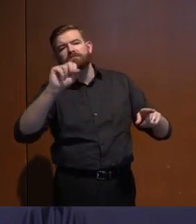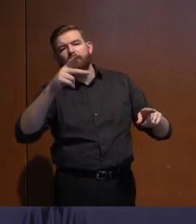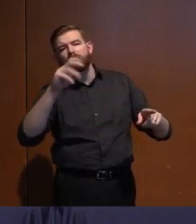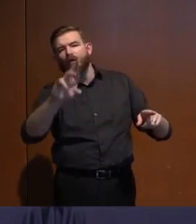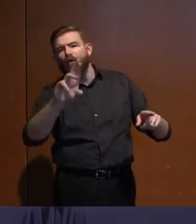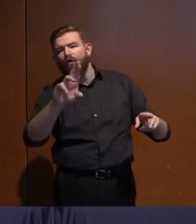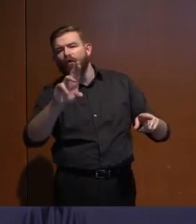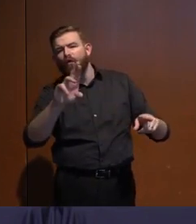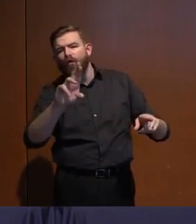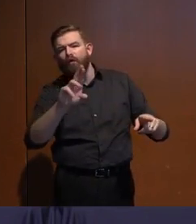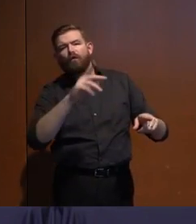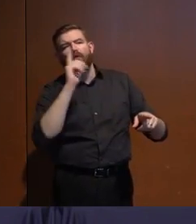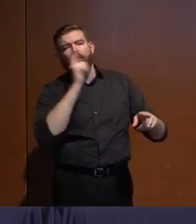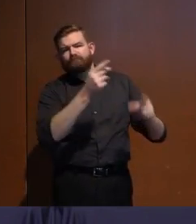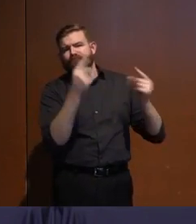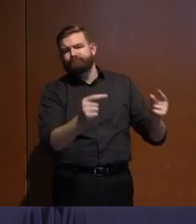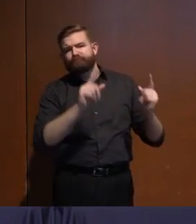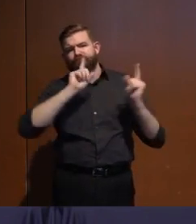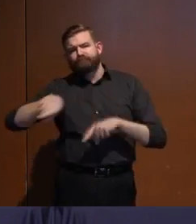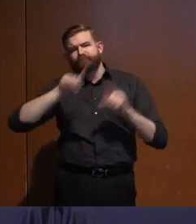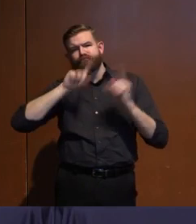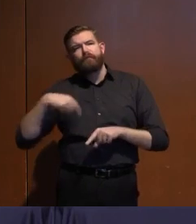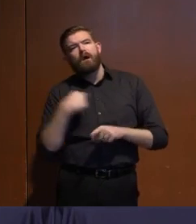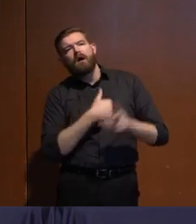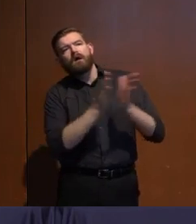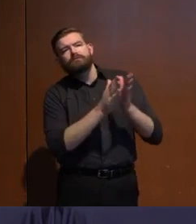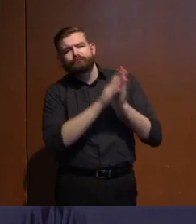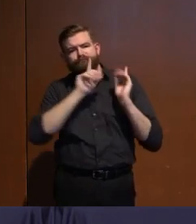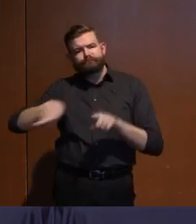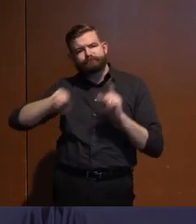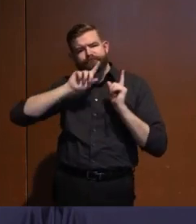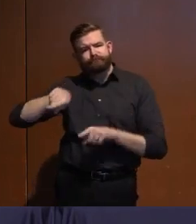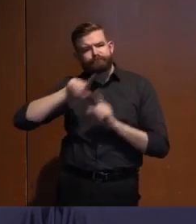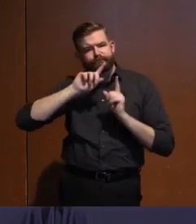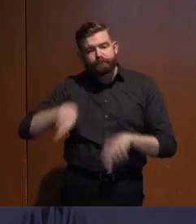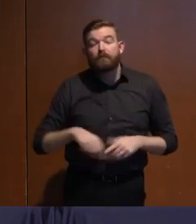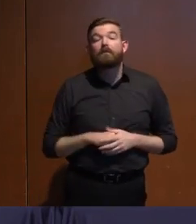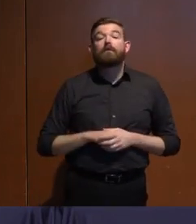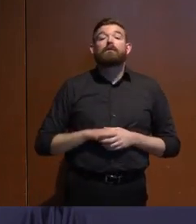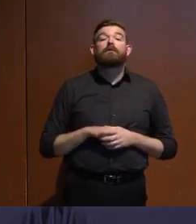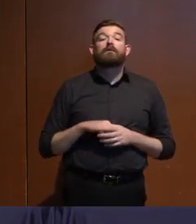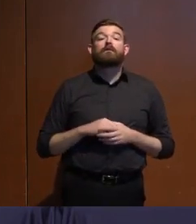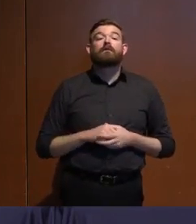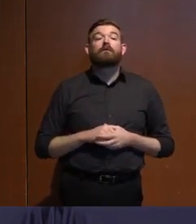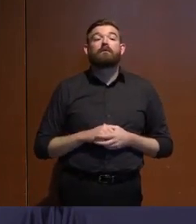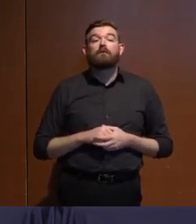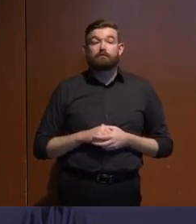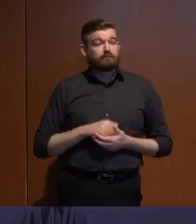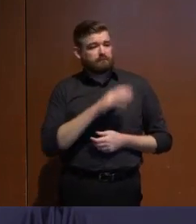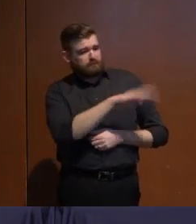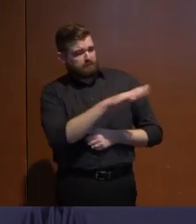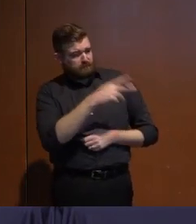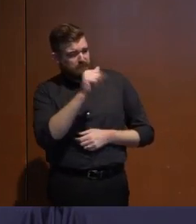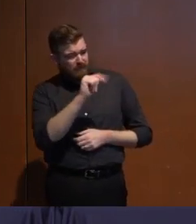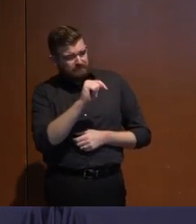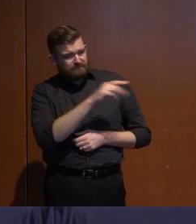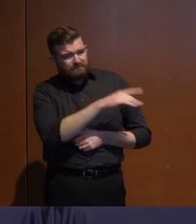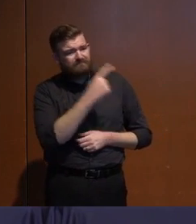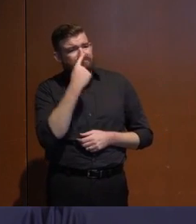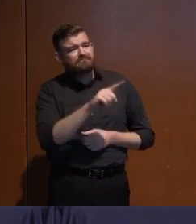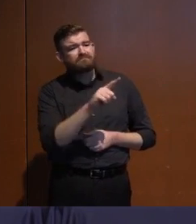response to our request. I'm going to call an audible, as they say in football. Pat, two things. Number one, can you run through